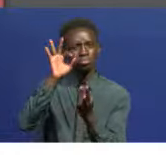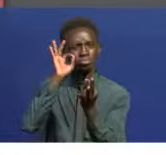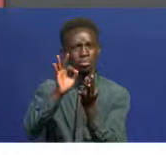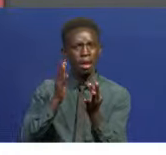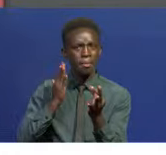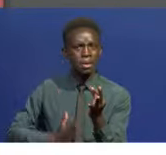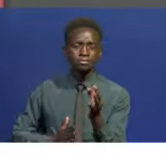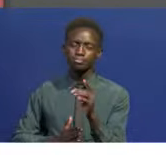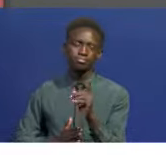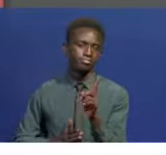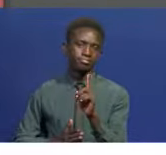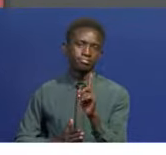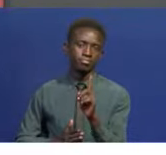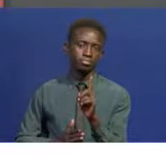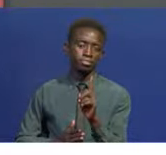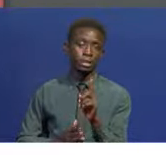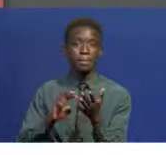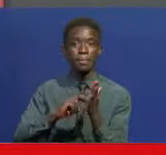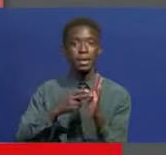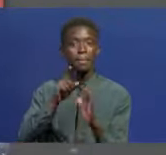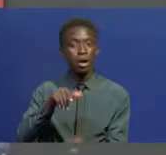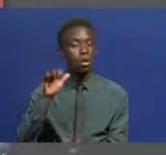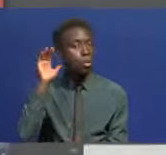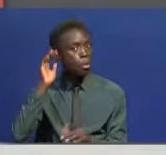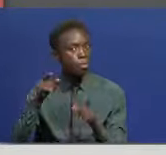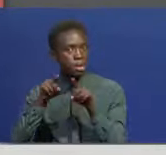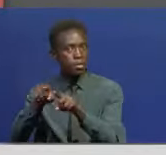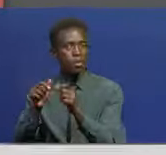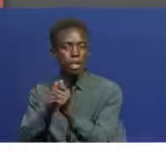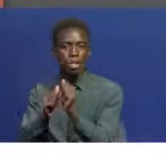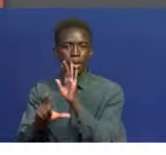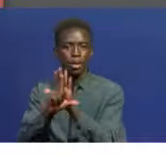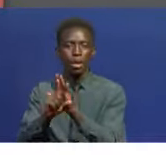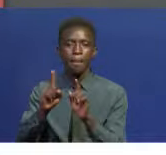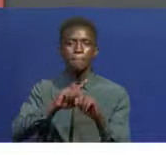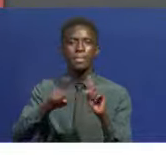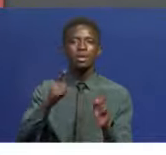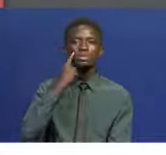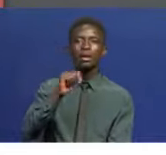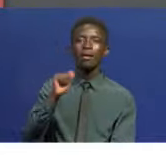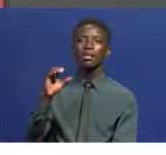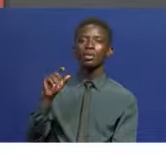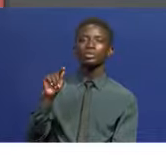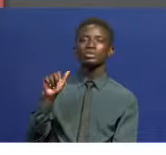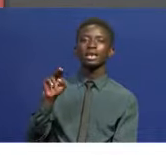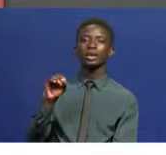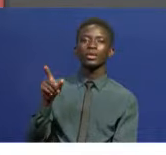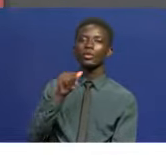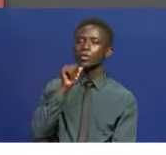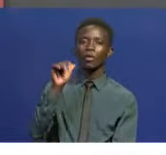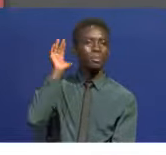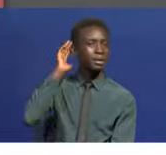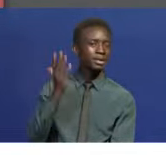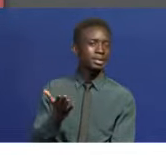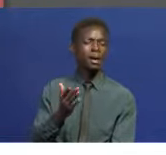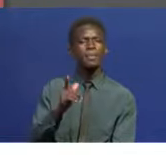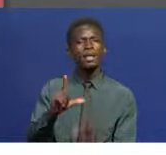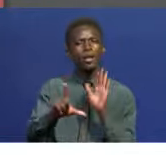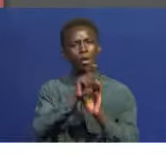like the foreigners. So they comply with the law, and Otieno is not complying. The law must cut across whatever we